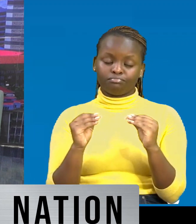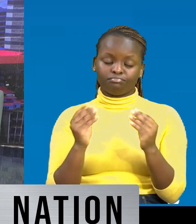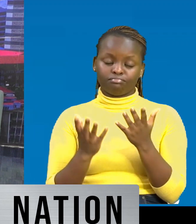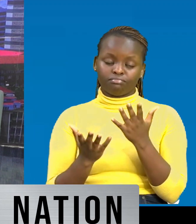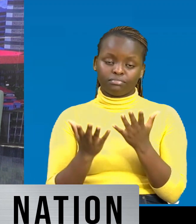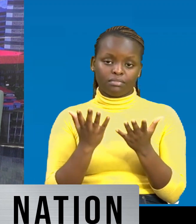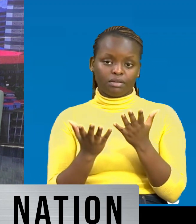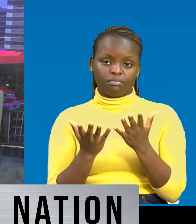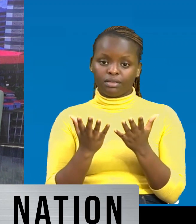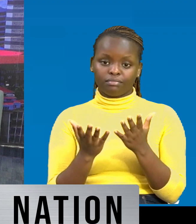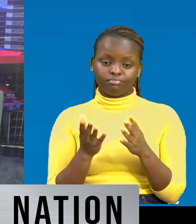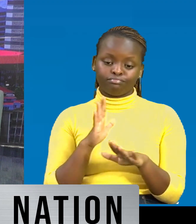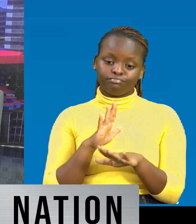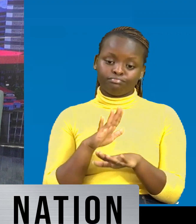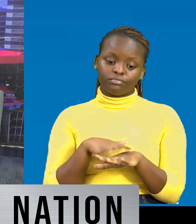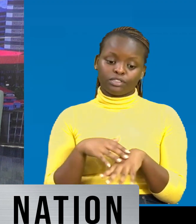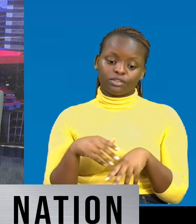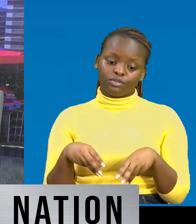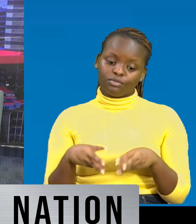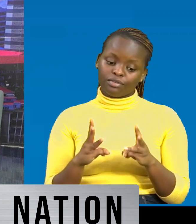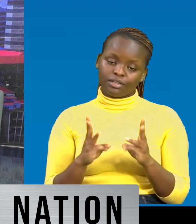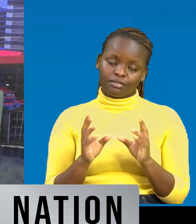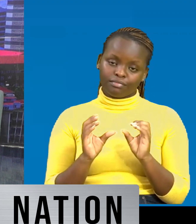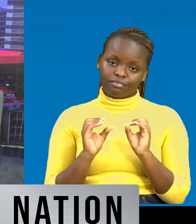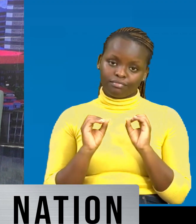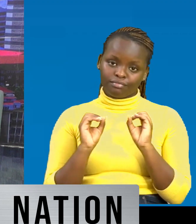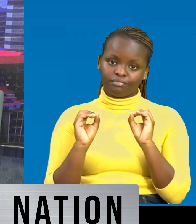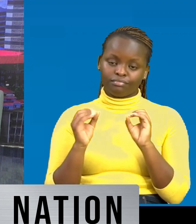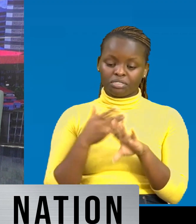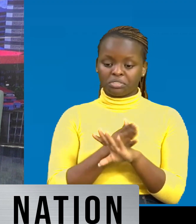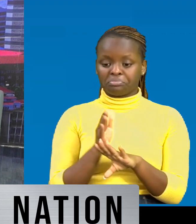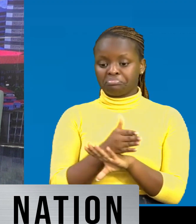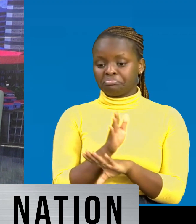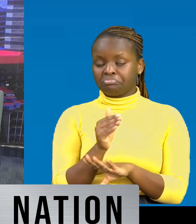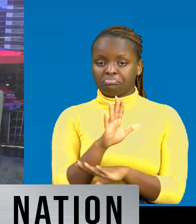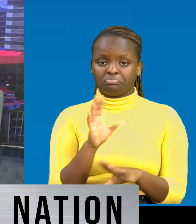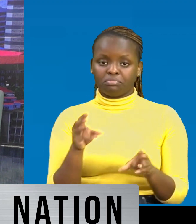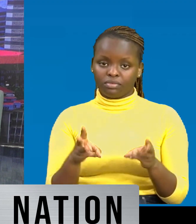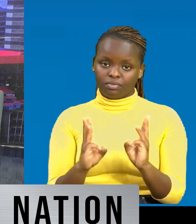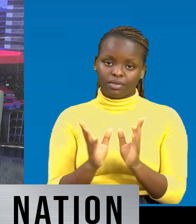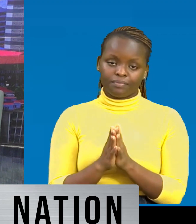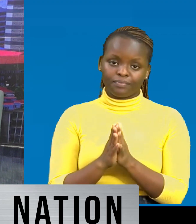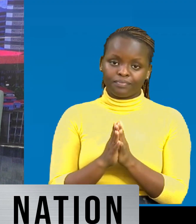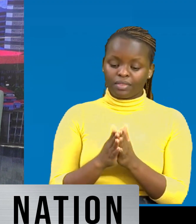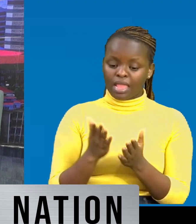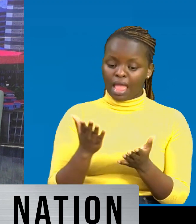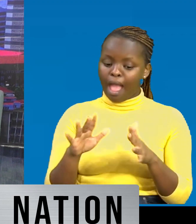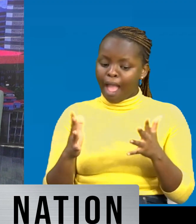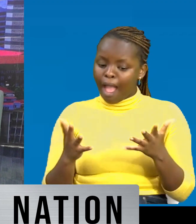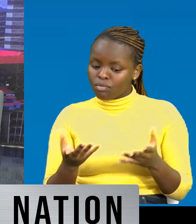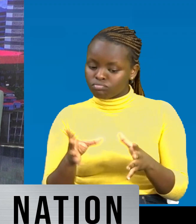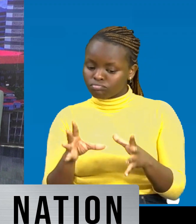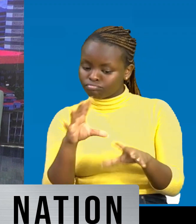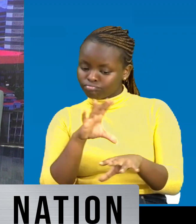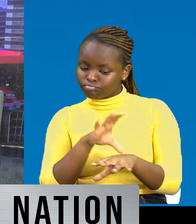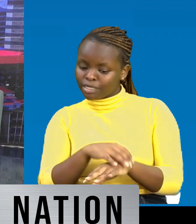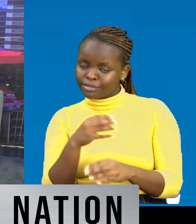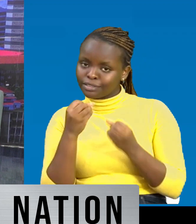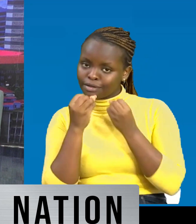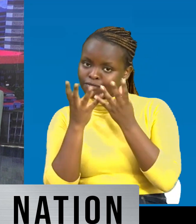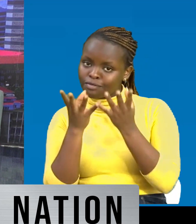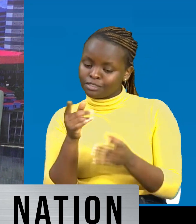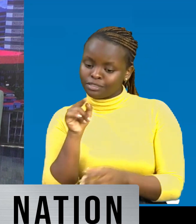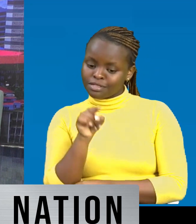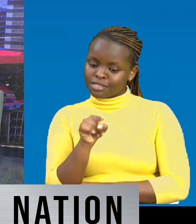that is what you're saying, in a manner that there was conning and what have you, how would you get this information if you don't allow